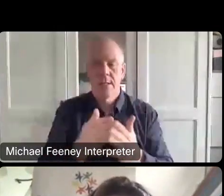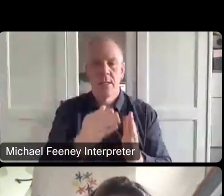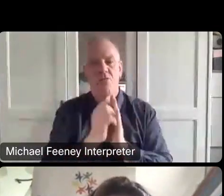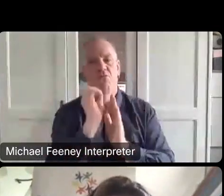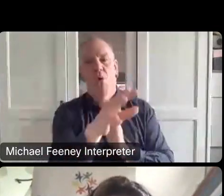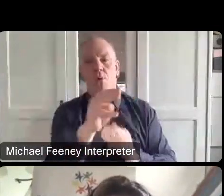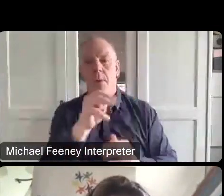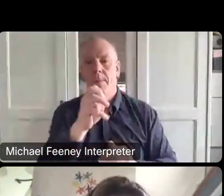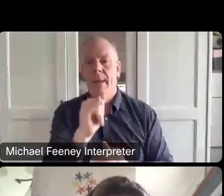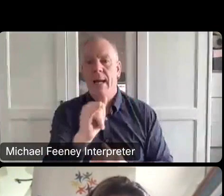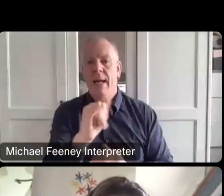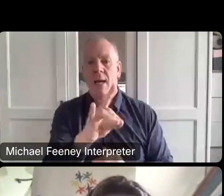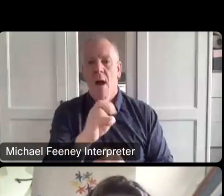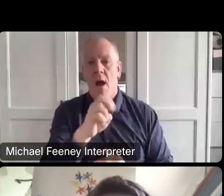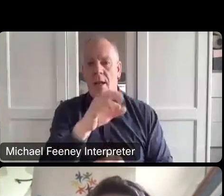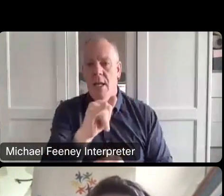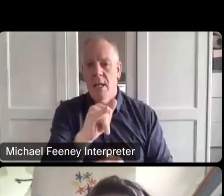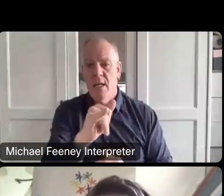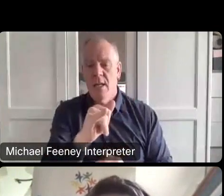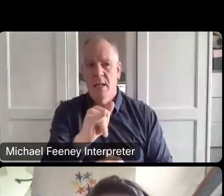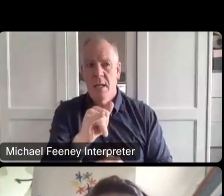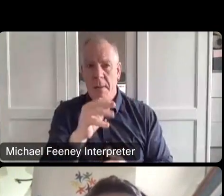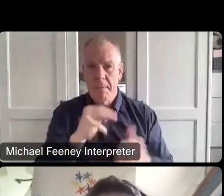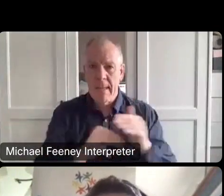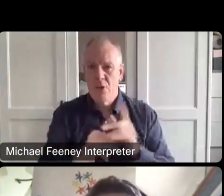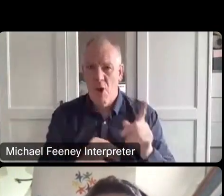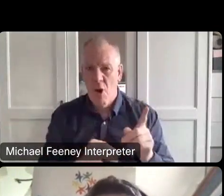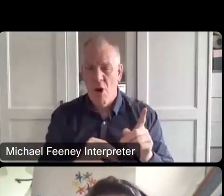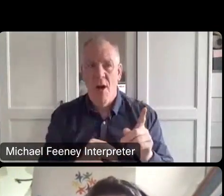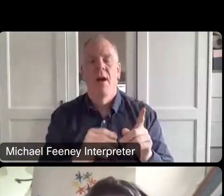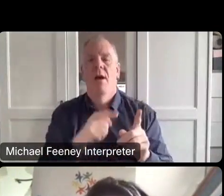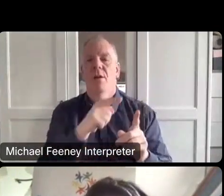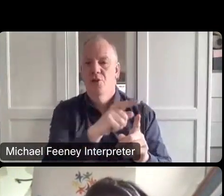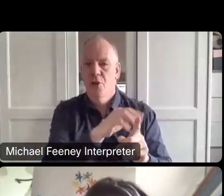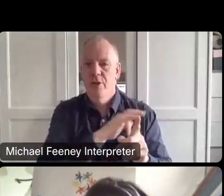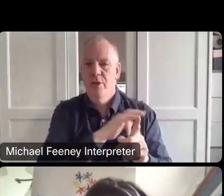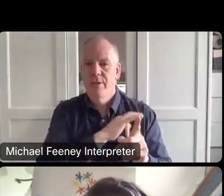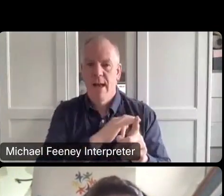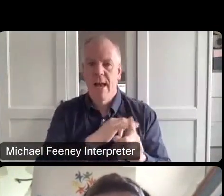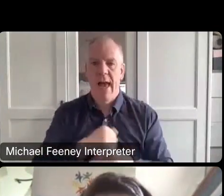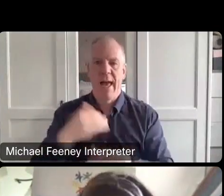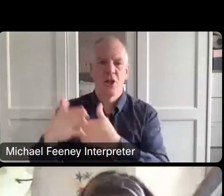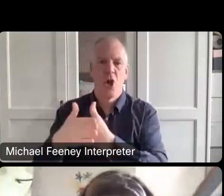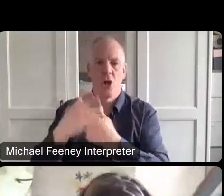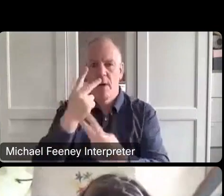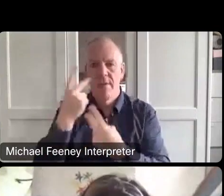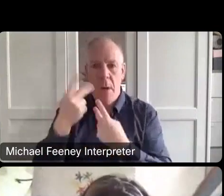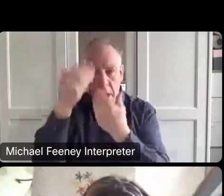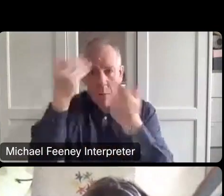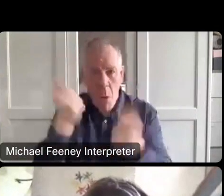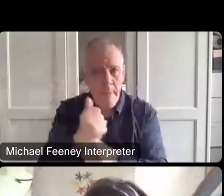Harney, sort of in desperation, like, how can I ever trust Irish healthcare again, that she actually got me an external review. I knew nothing about